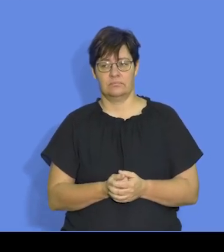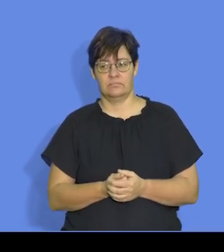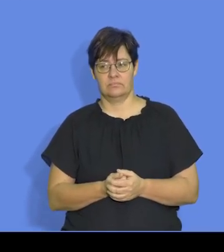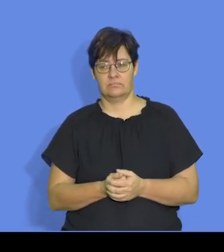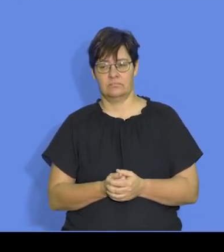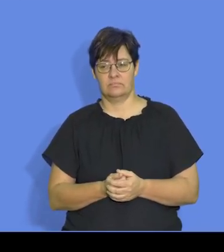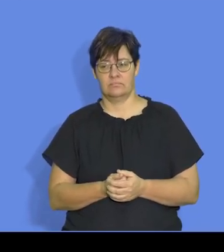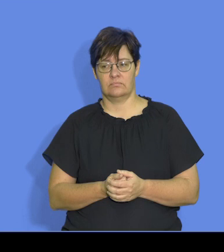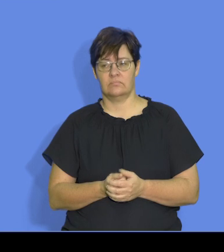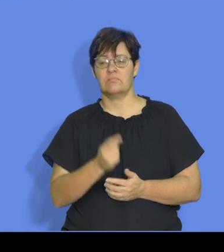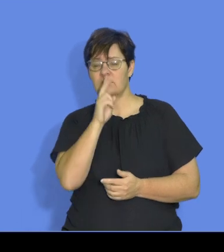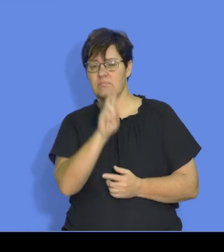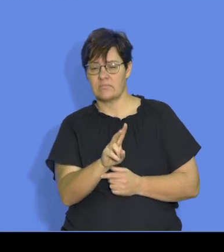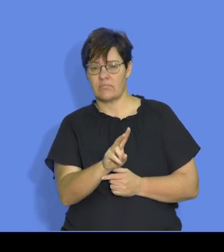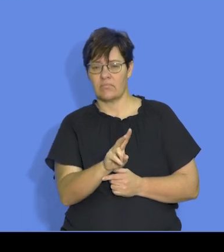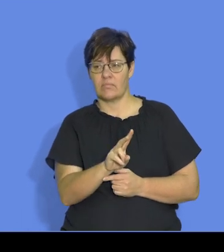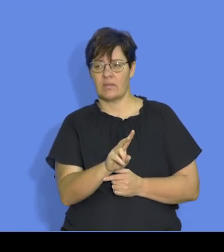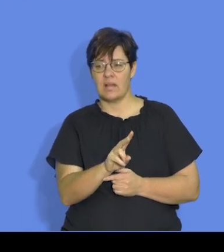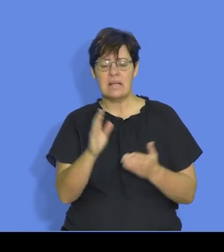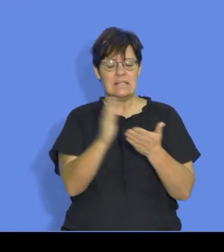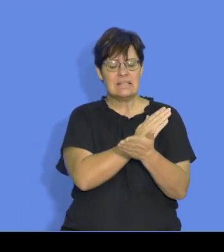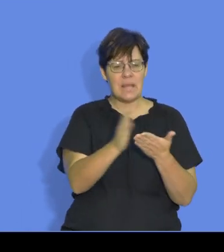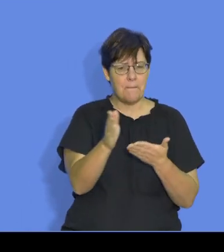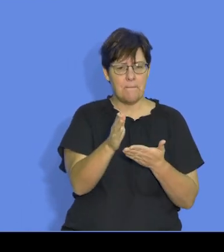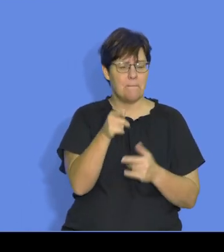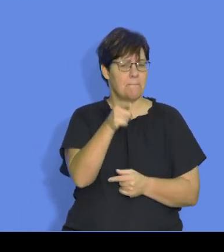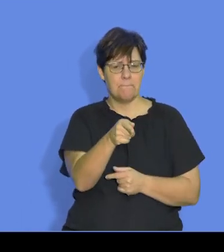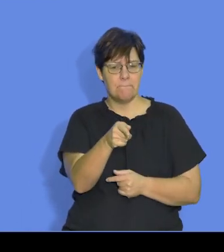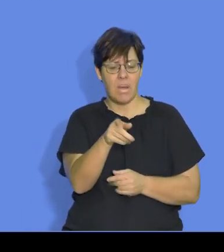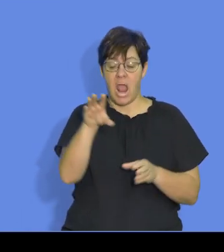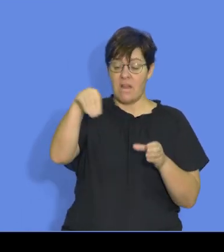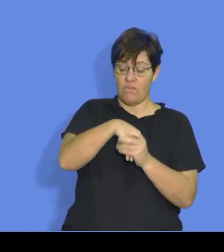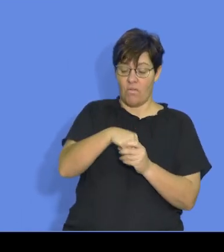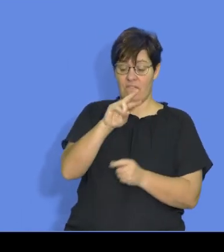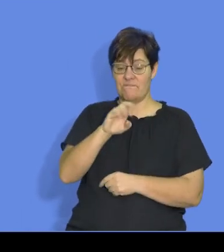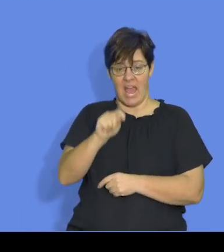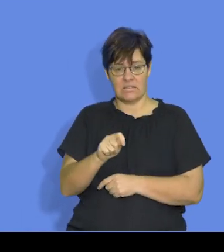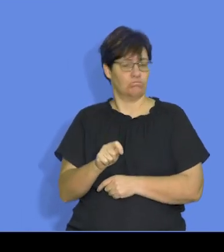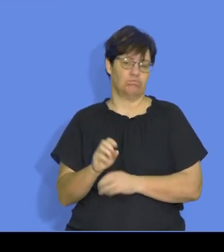You'll find that certain items are exempt from VAT.